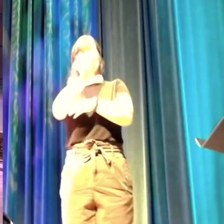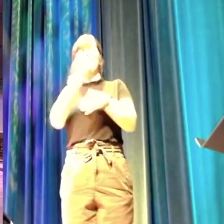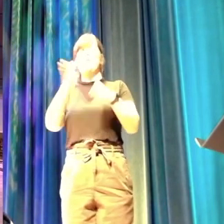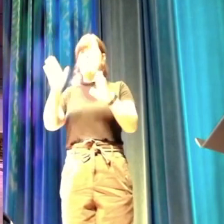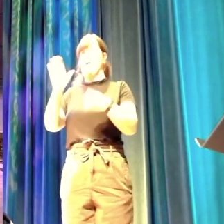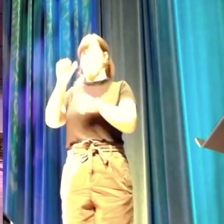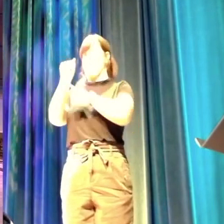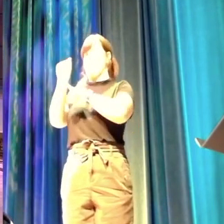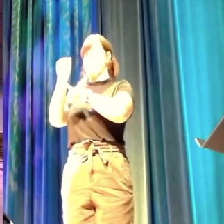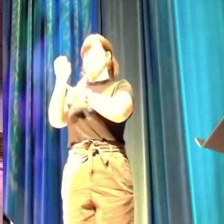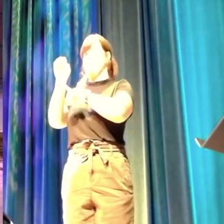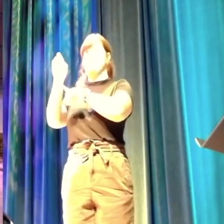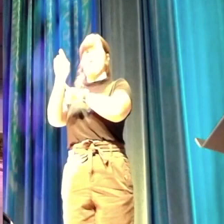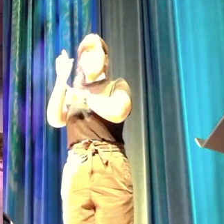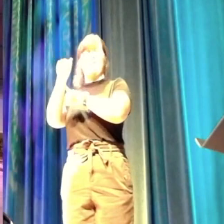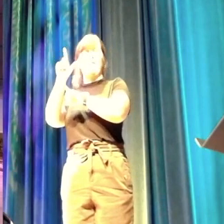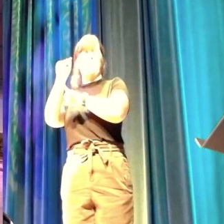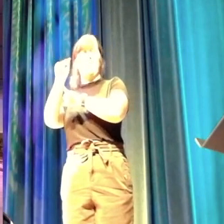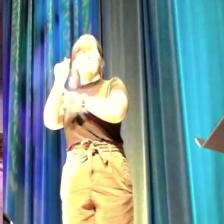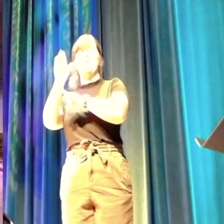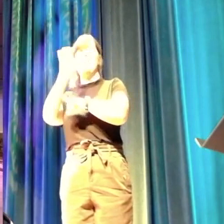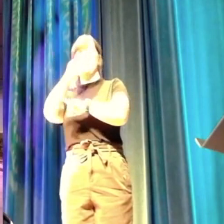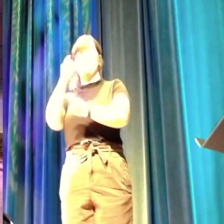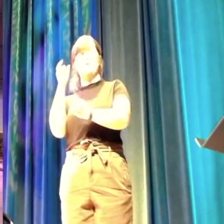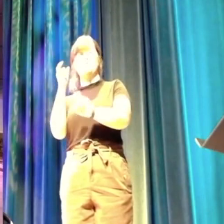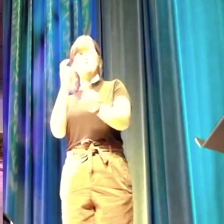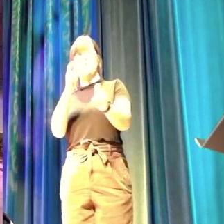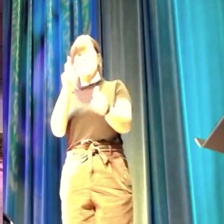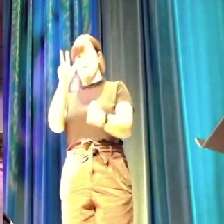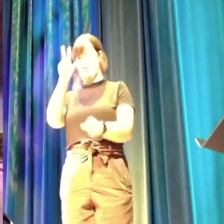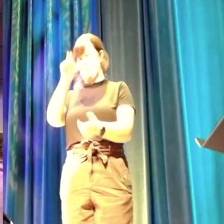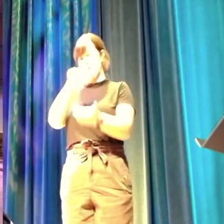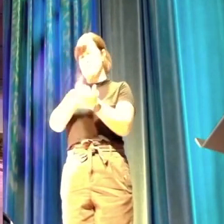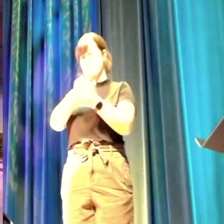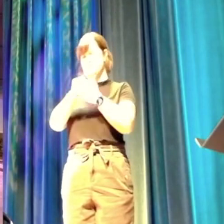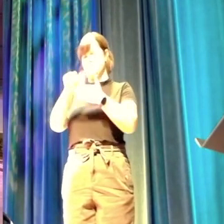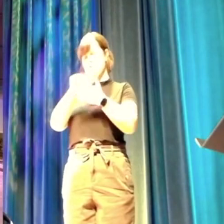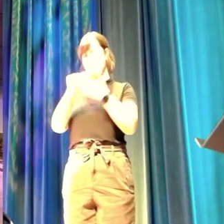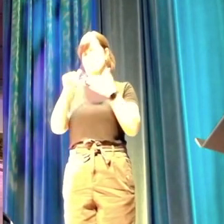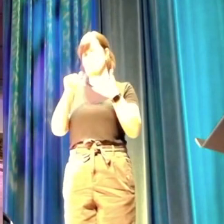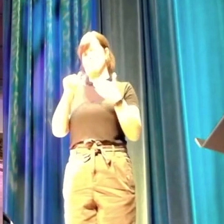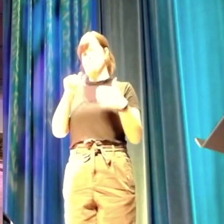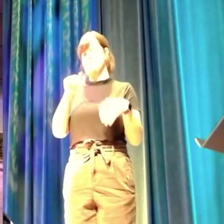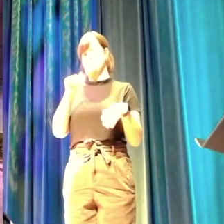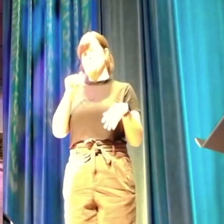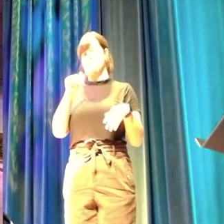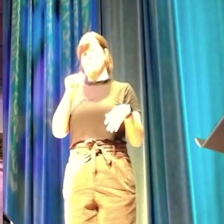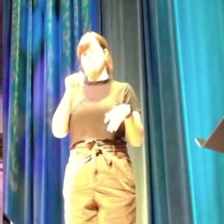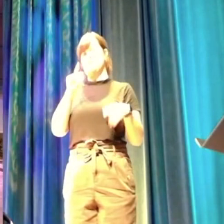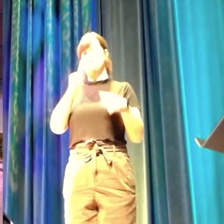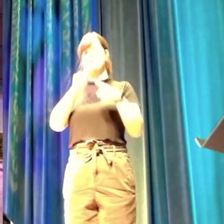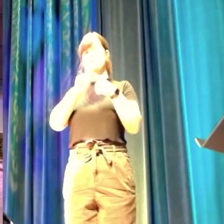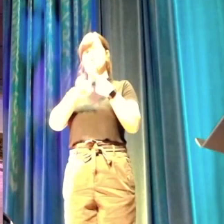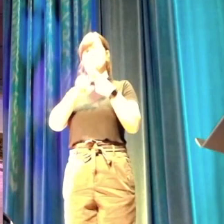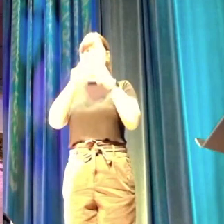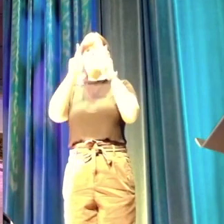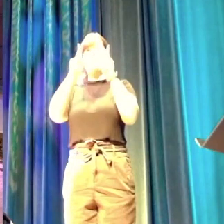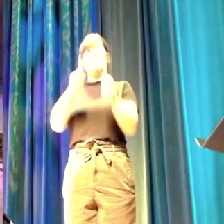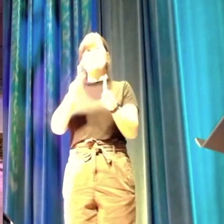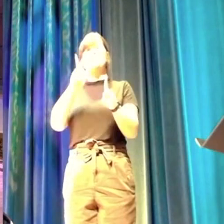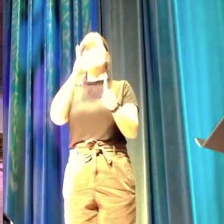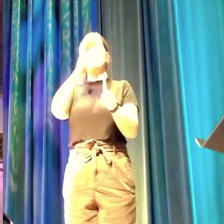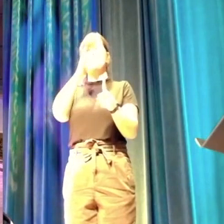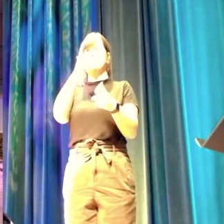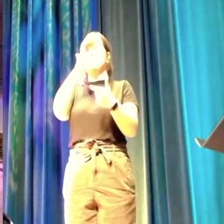AR to donate $3,000 to a person that's interested